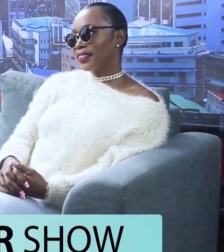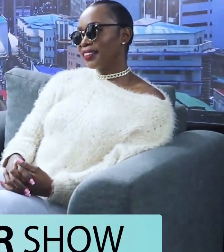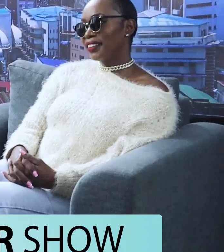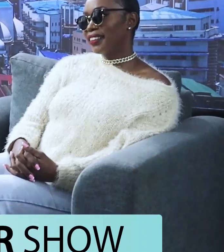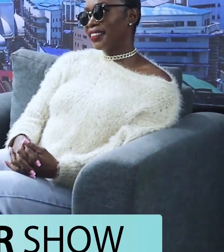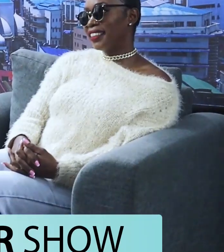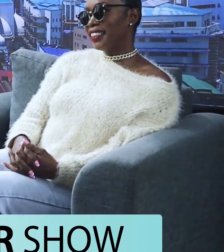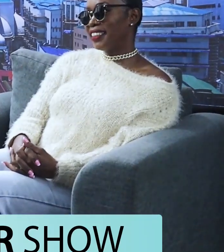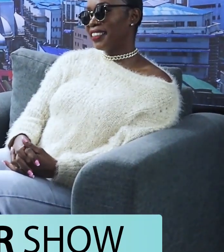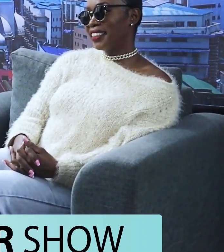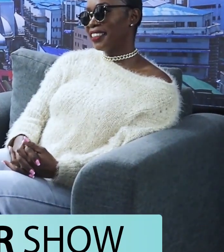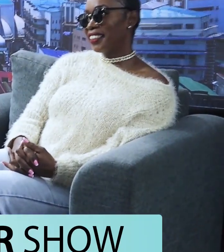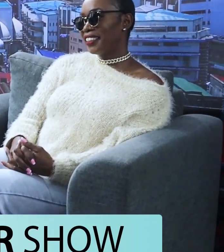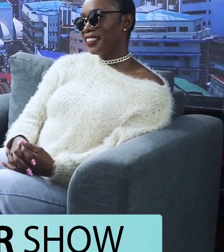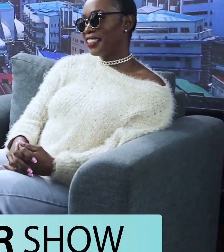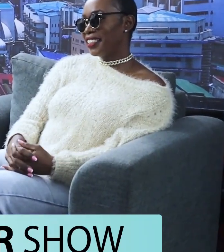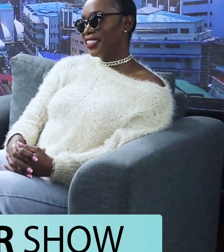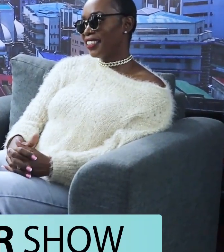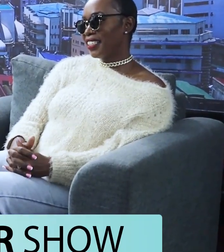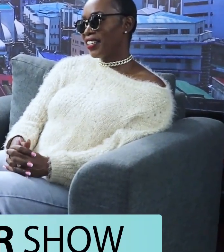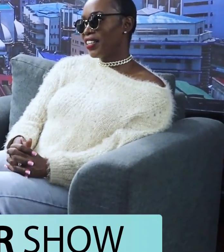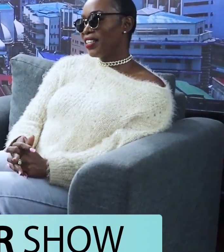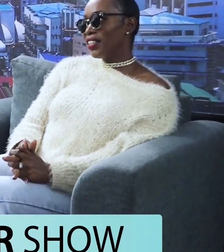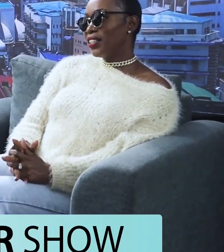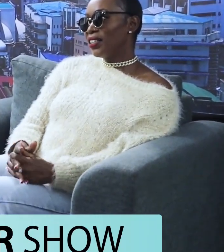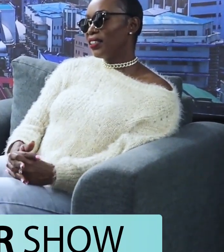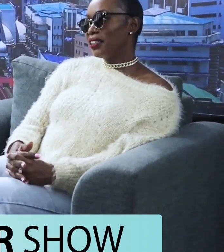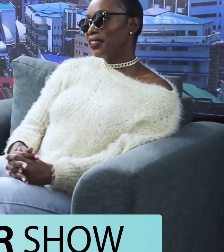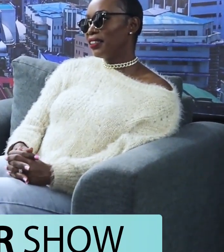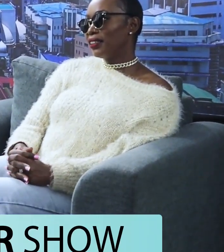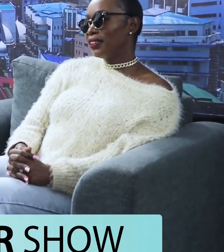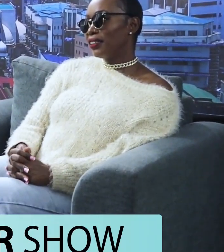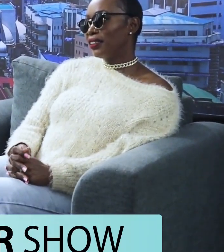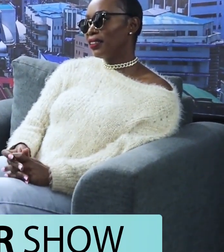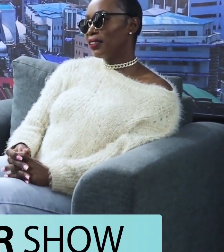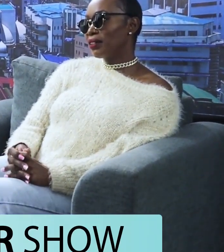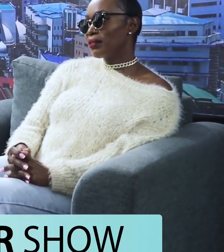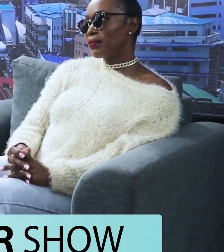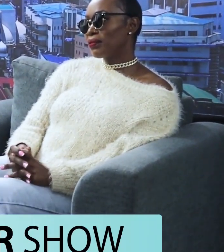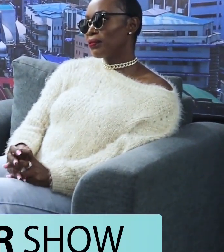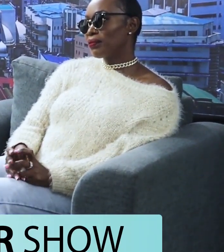Hey, that is, wow, now I can see.